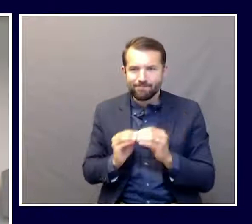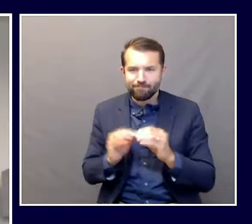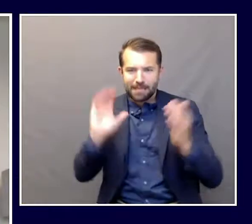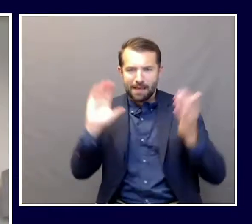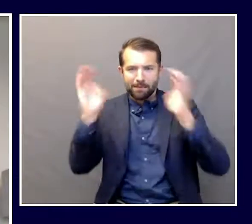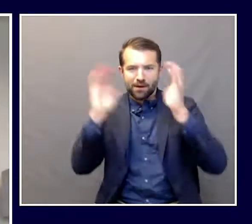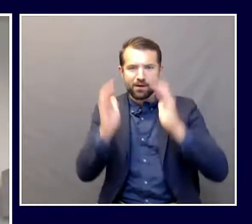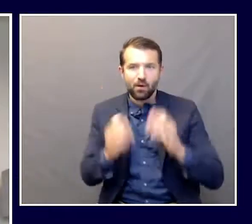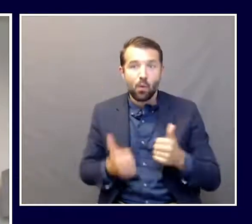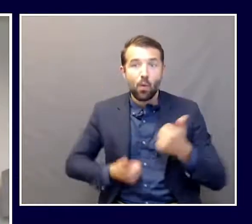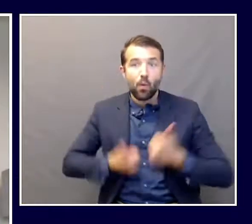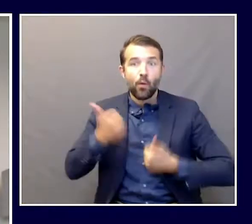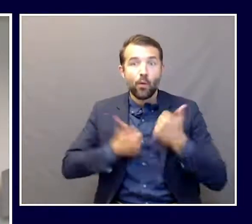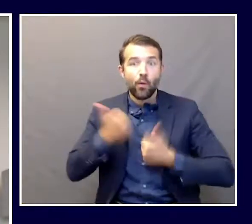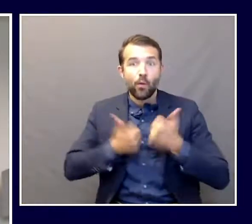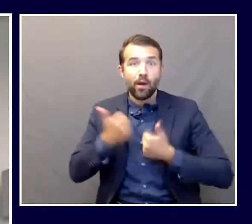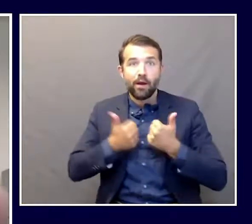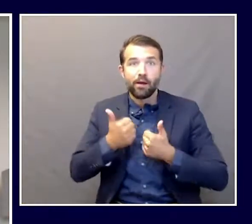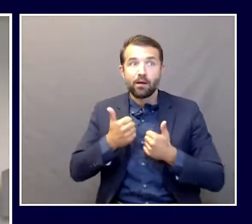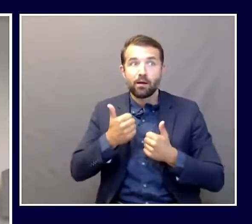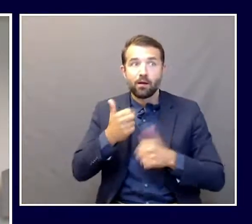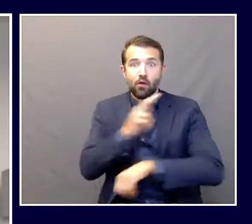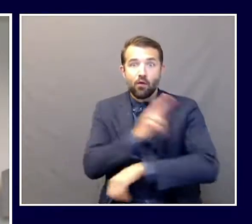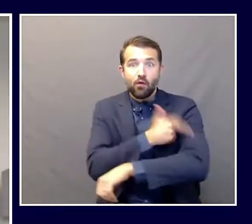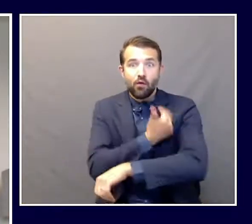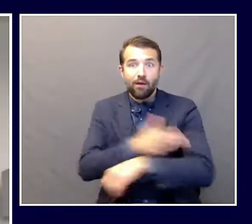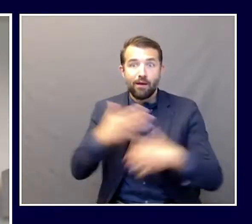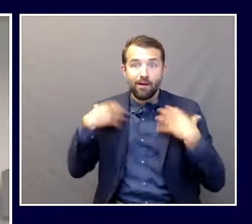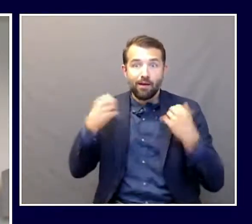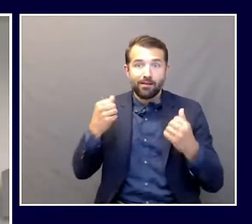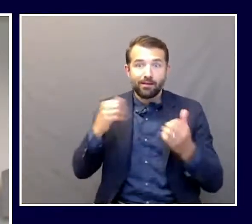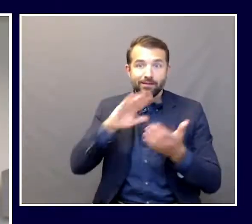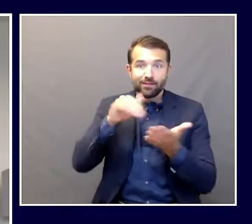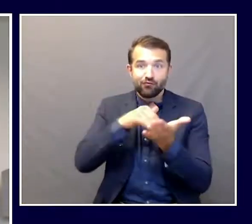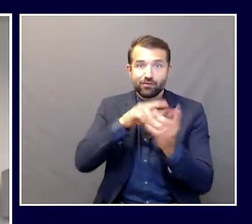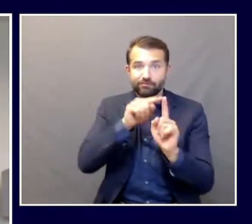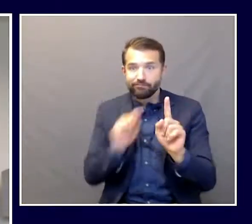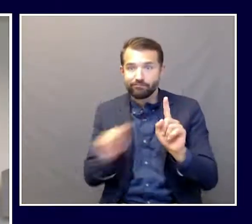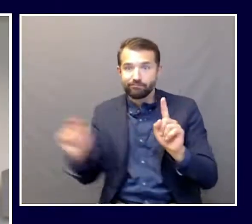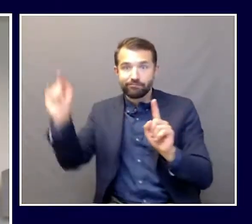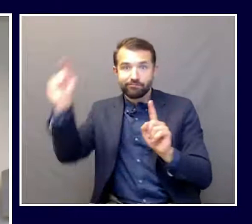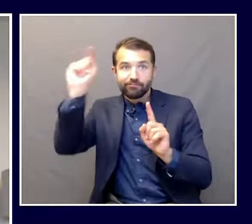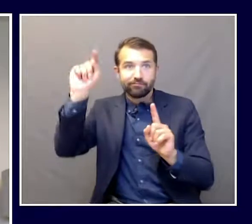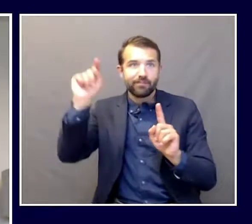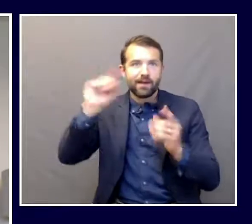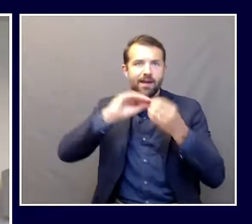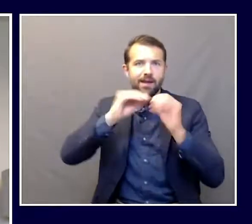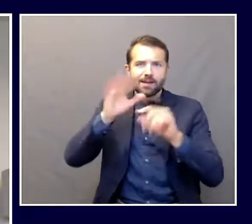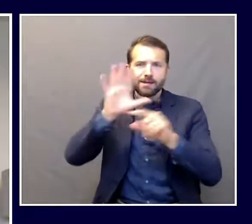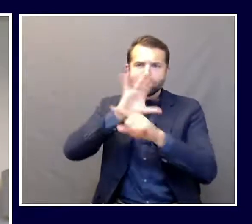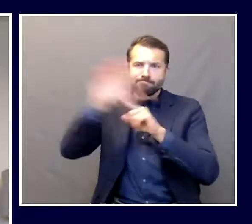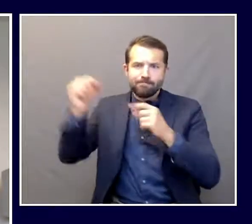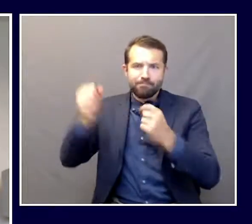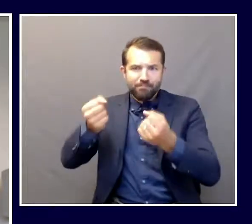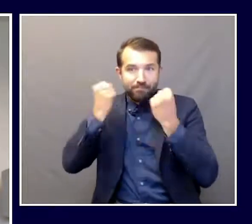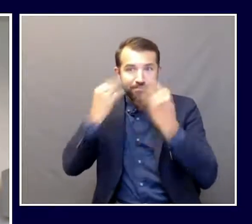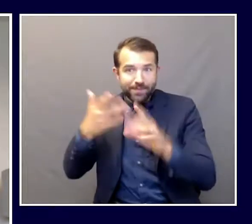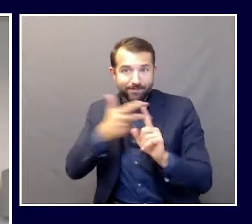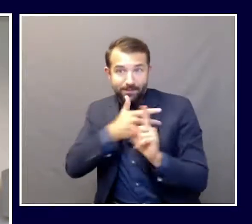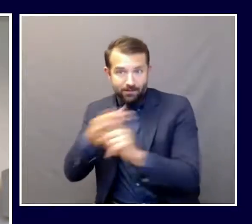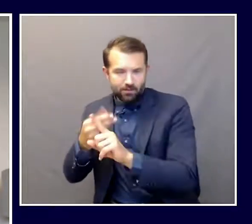from and replicate. And then at the same time, what the lower performing hospitals may not be doing that we could help with. But as you